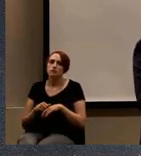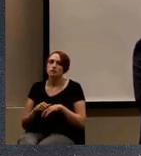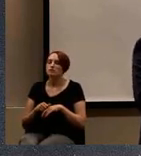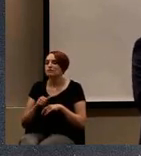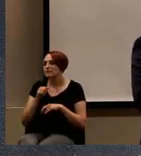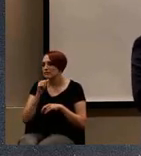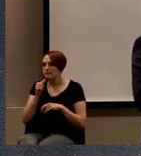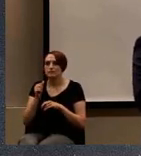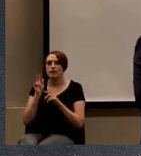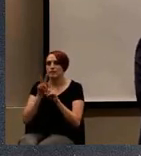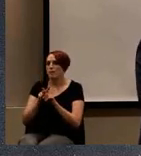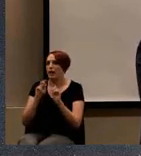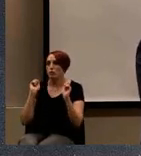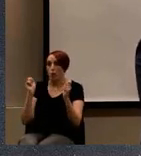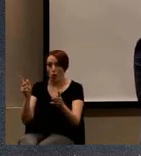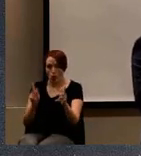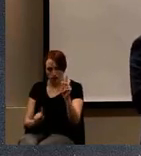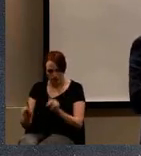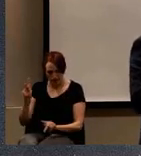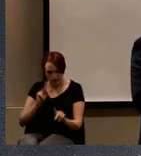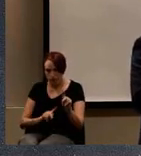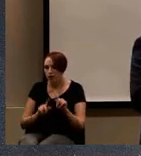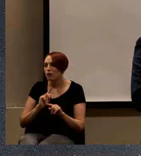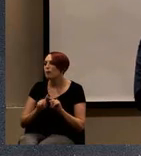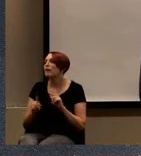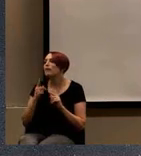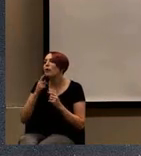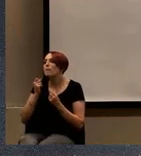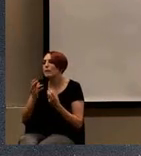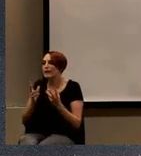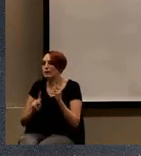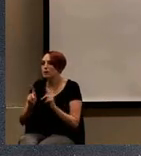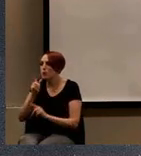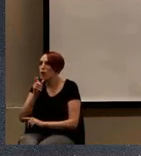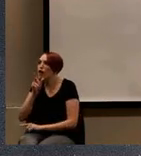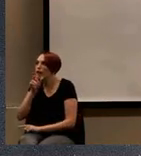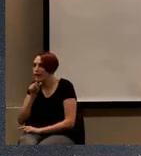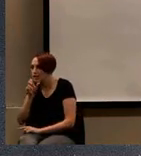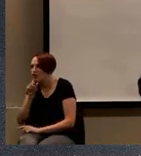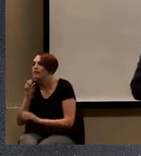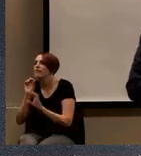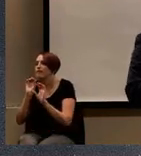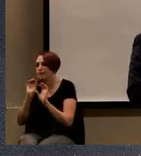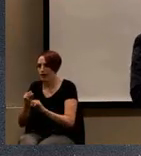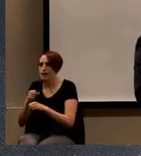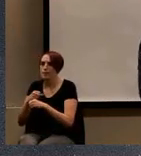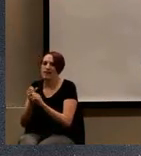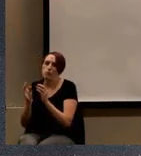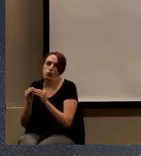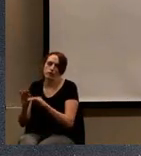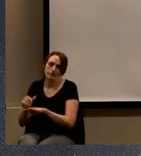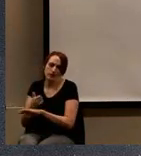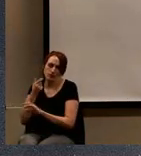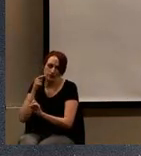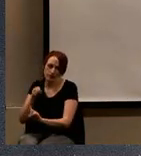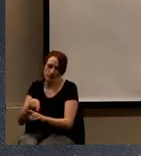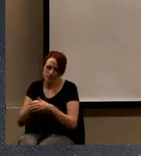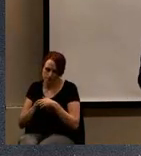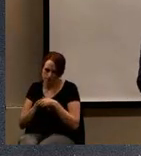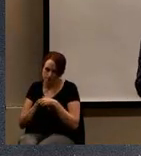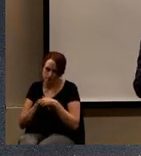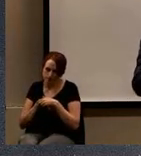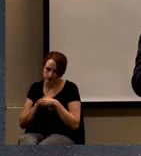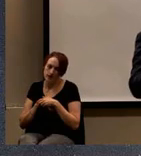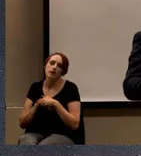it doesn't always do that or doesn't inherently do that, but for many people, the effects of aging can make them less safe behind the wheel, and simply